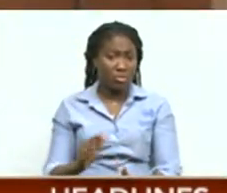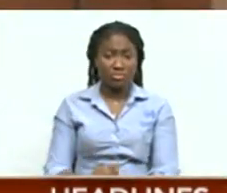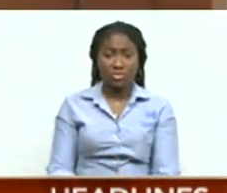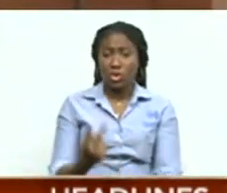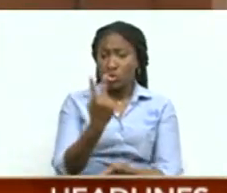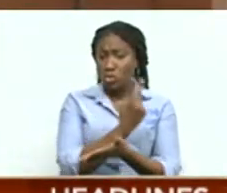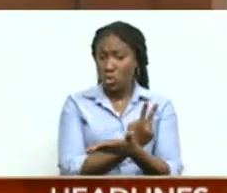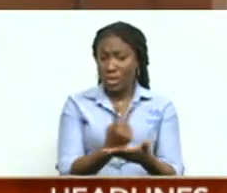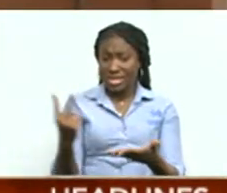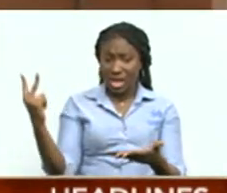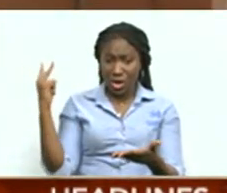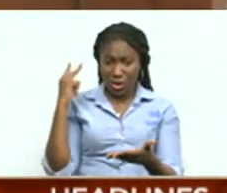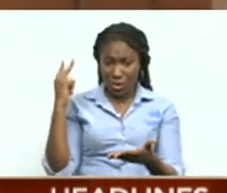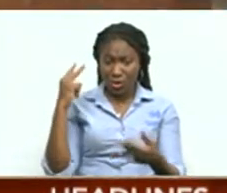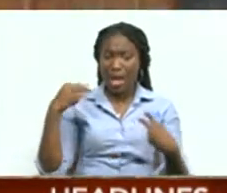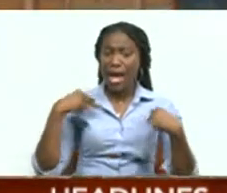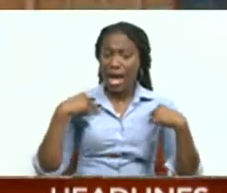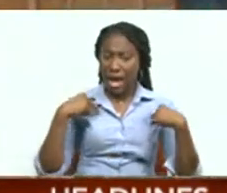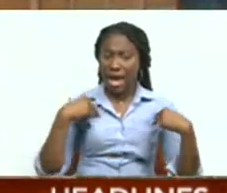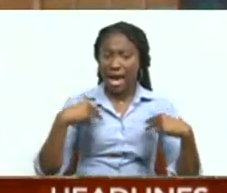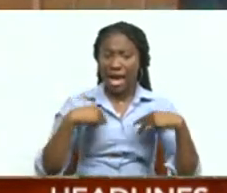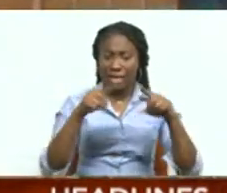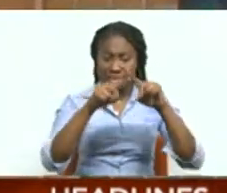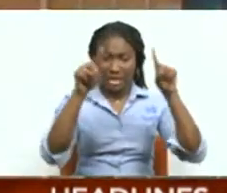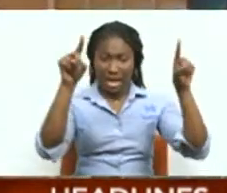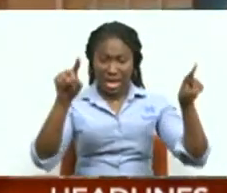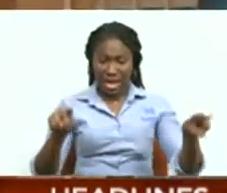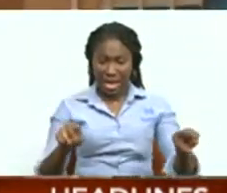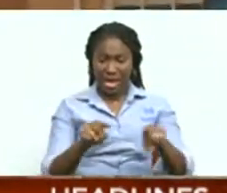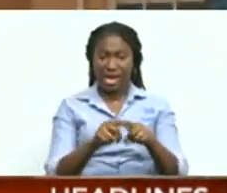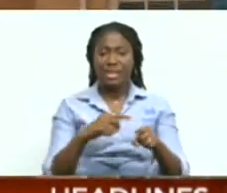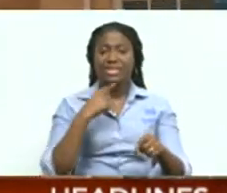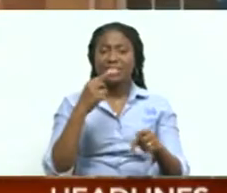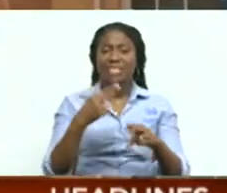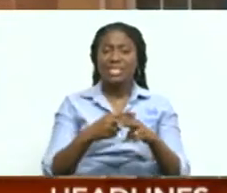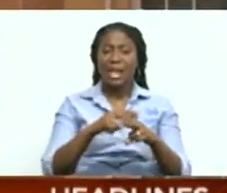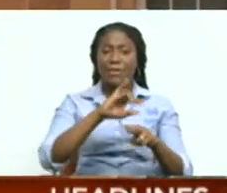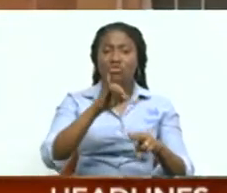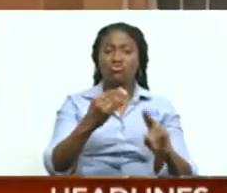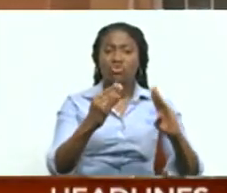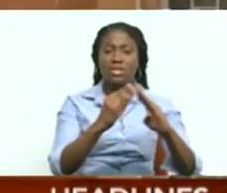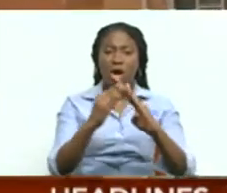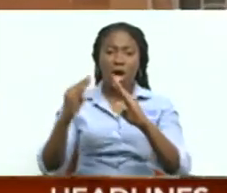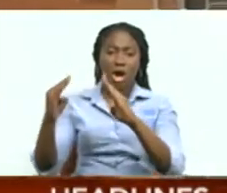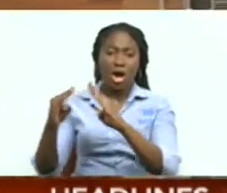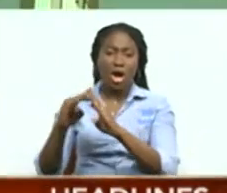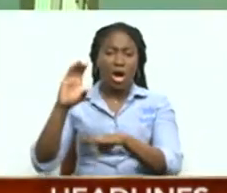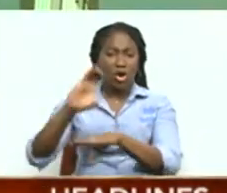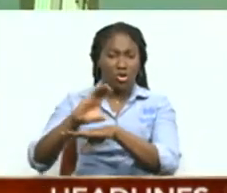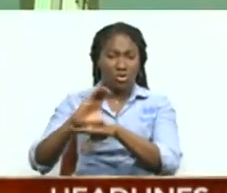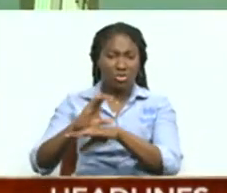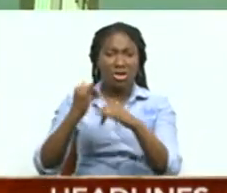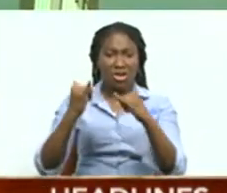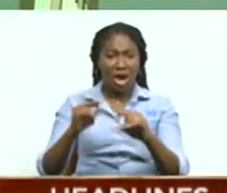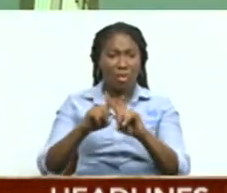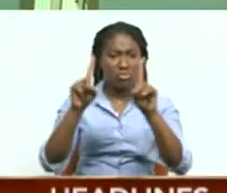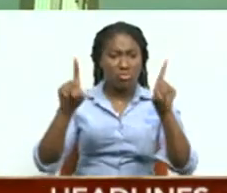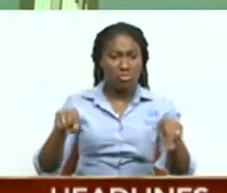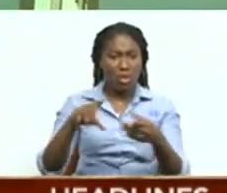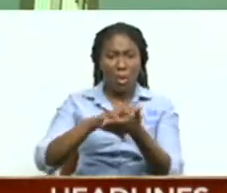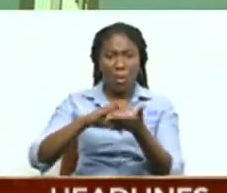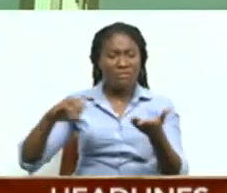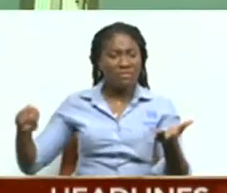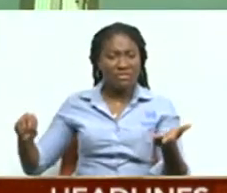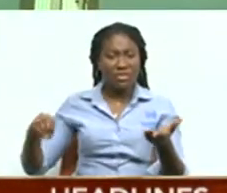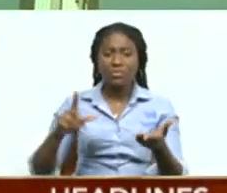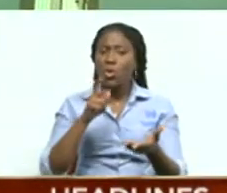there was a sign on this building to identify the Jerusalem Bride Church. But today, that sign has been removed. The church was founded by Pastor